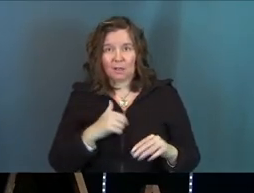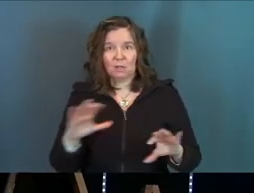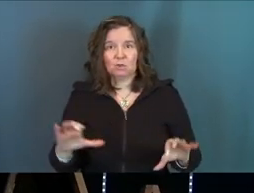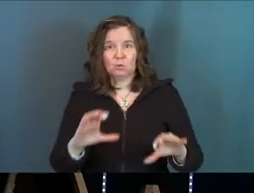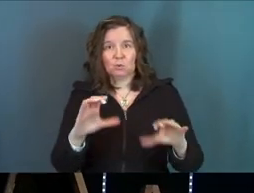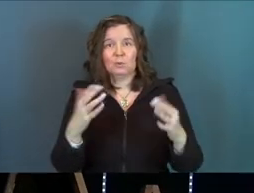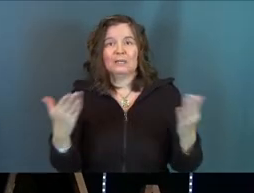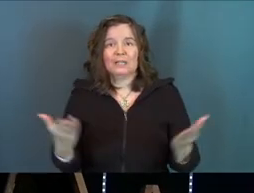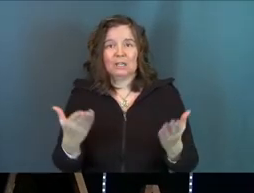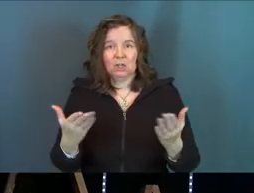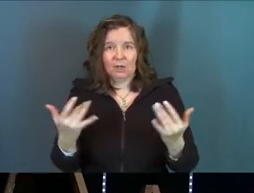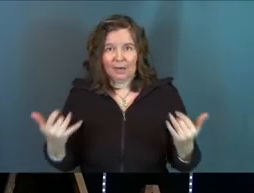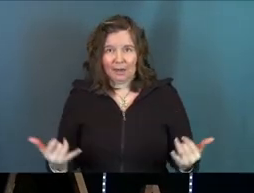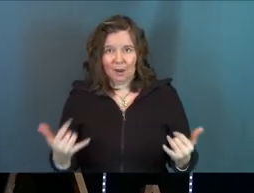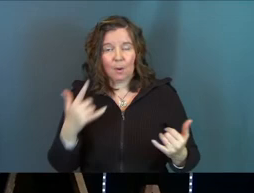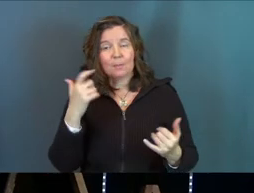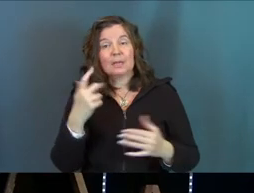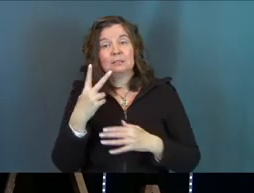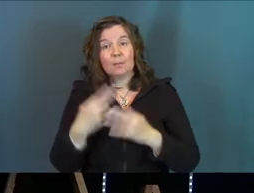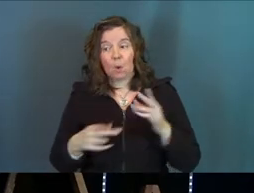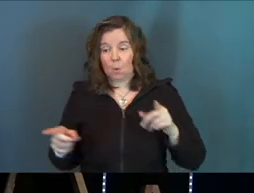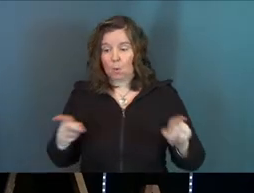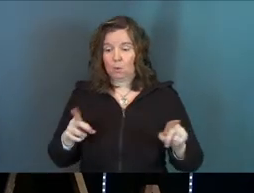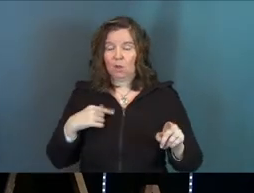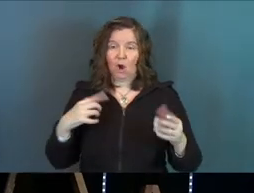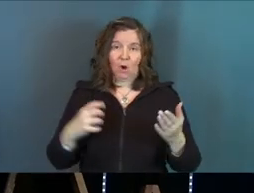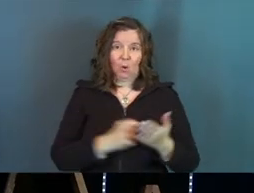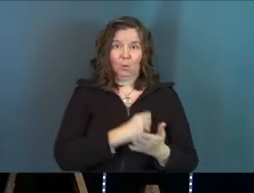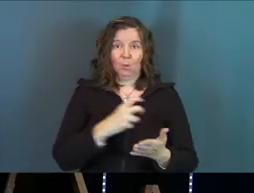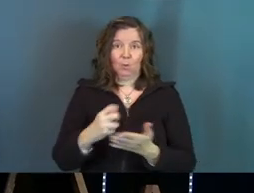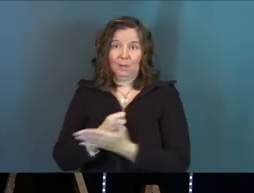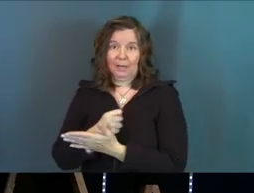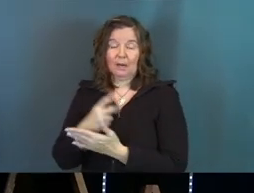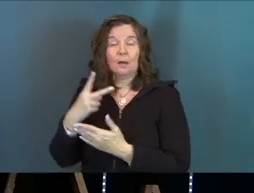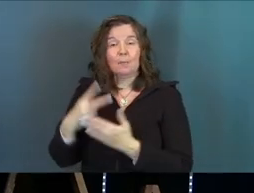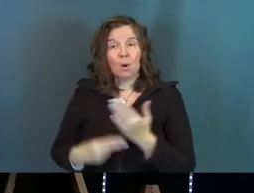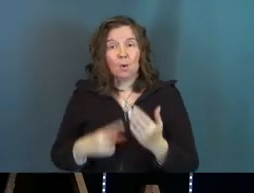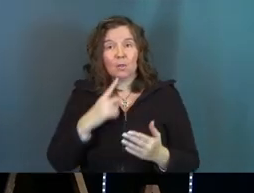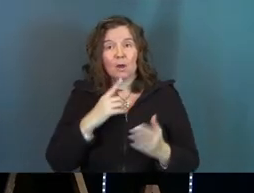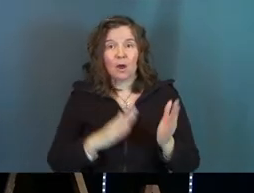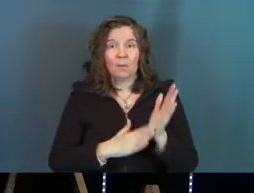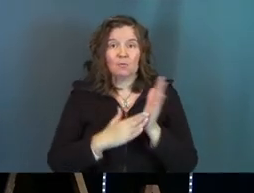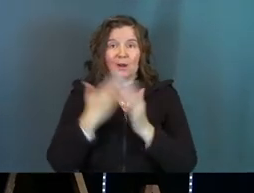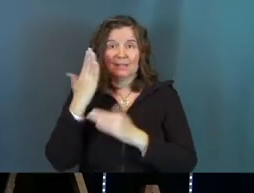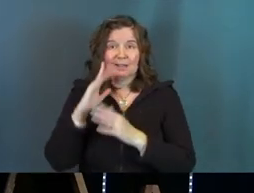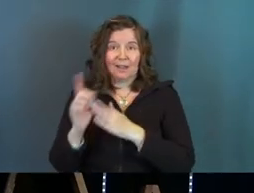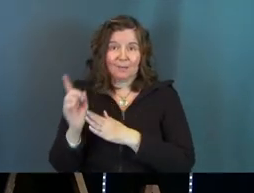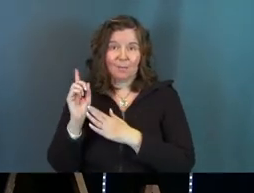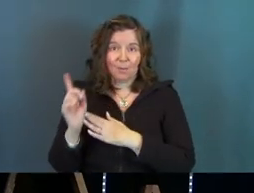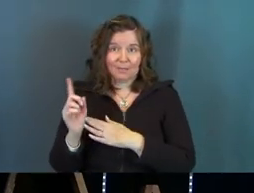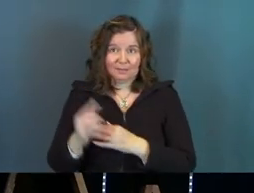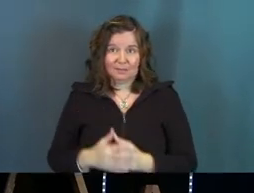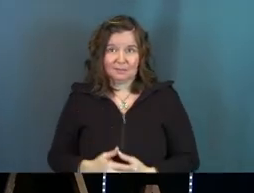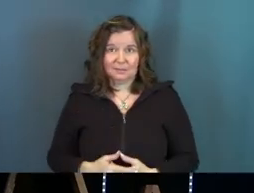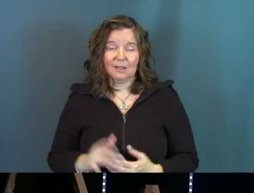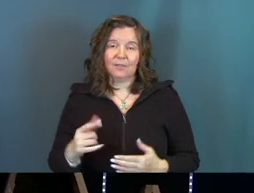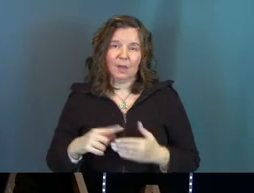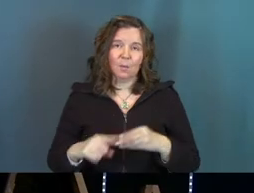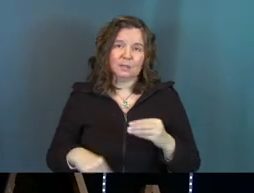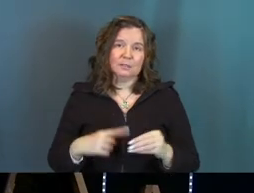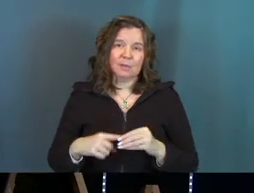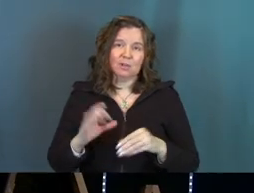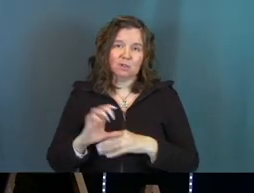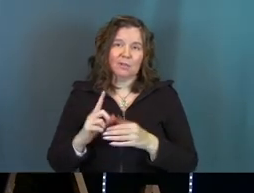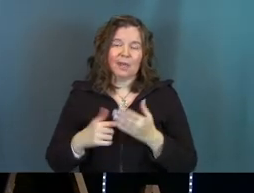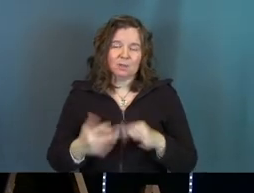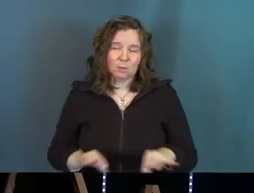us to here and now, because both are a win. Both are praise God moments. That's what it's about,